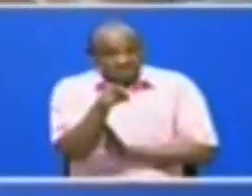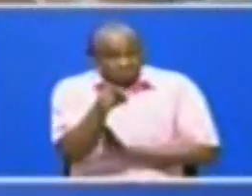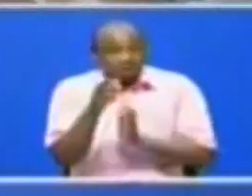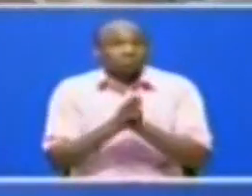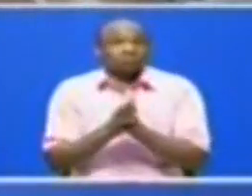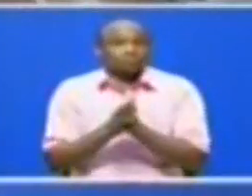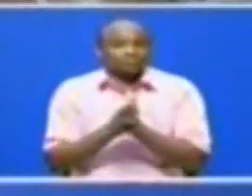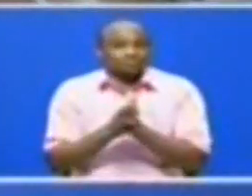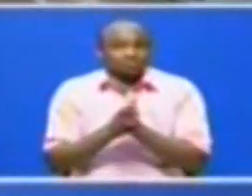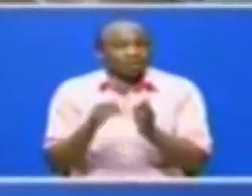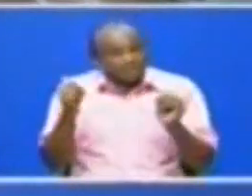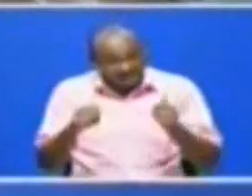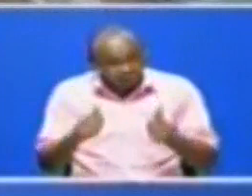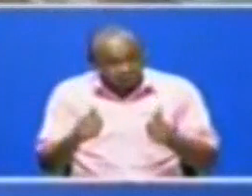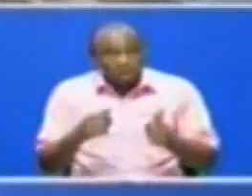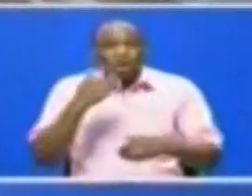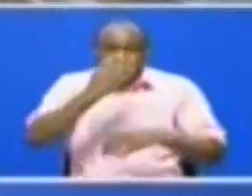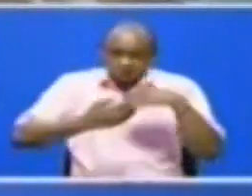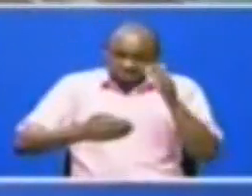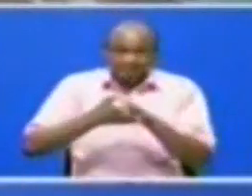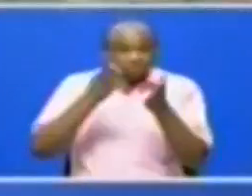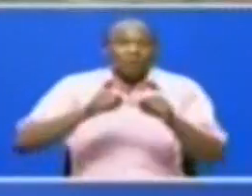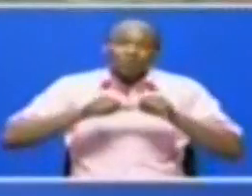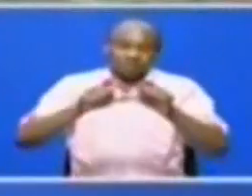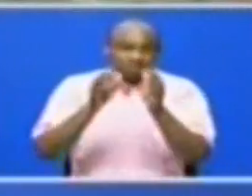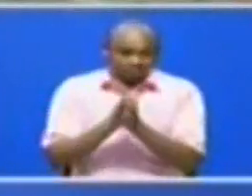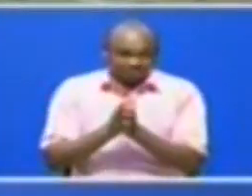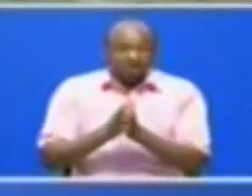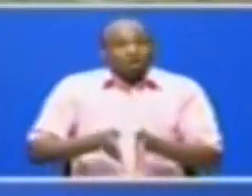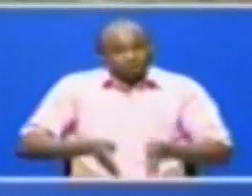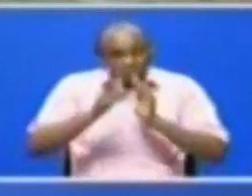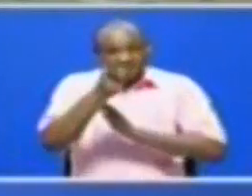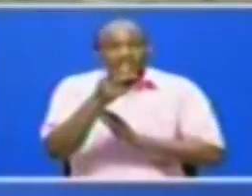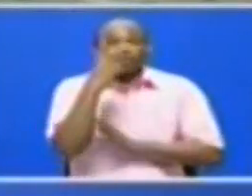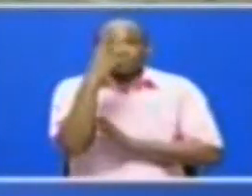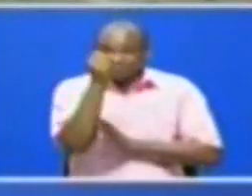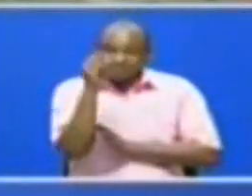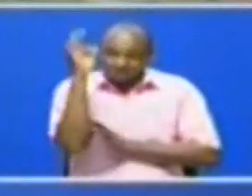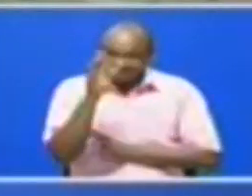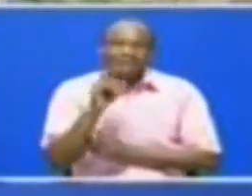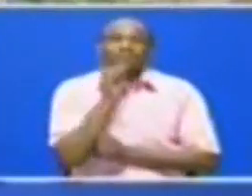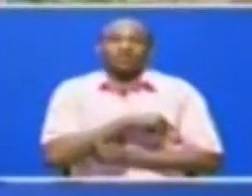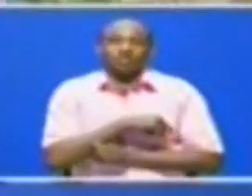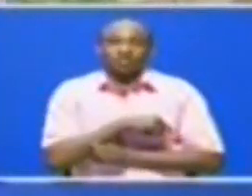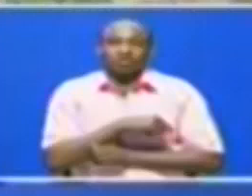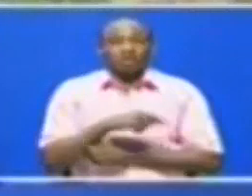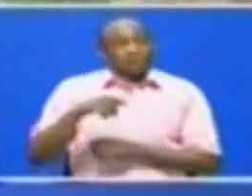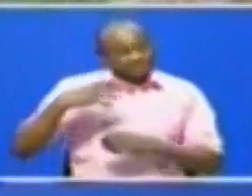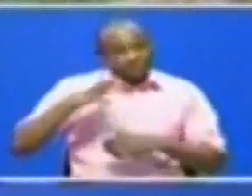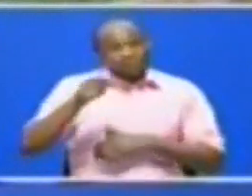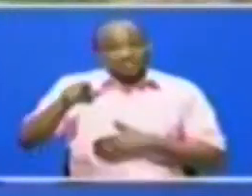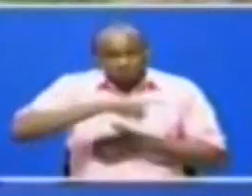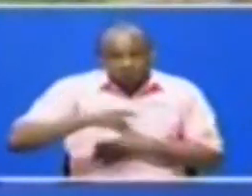in here. However, construction is underway and the tarmac is 25% done. Locals are